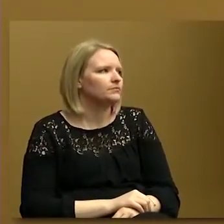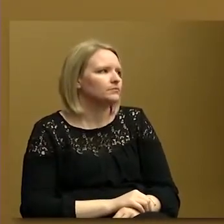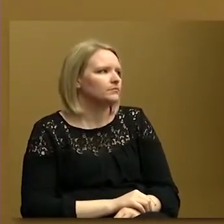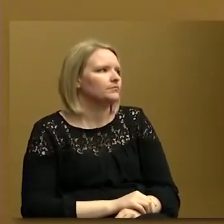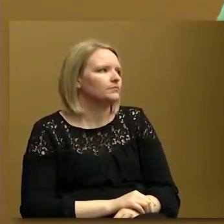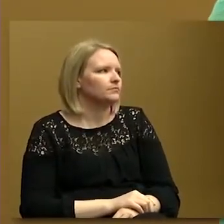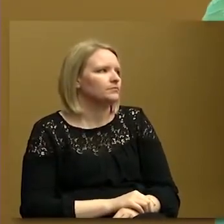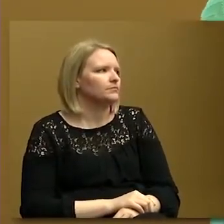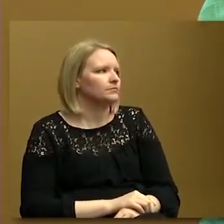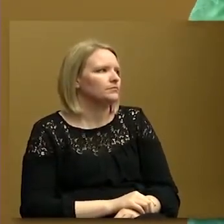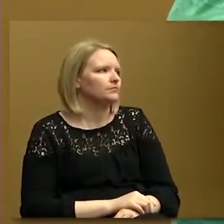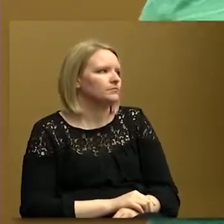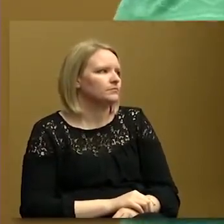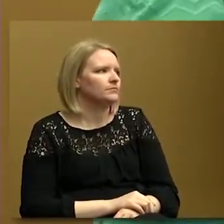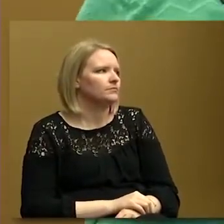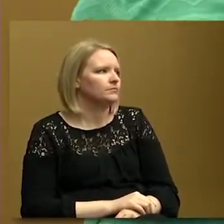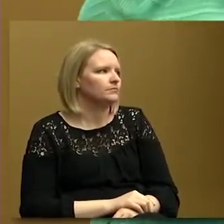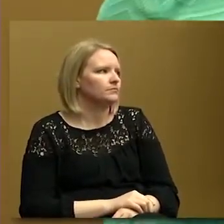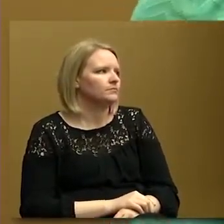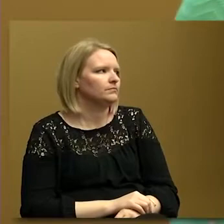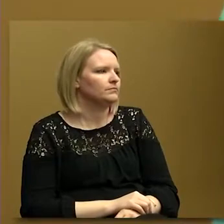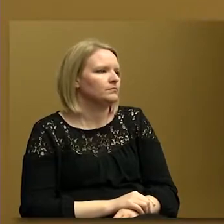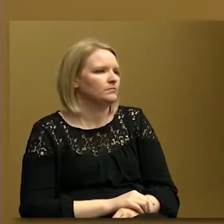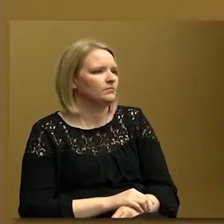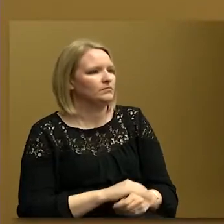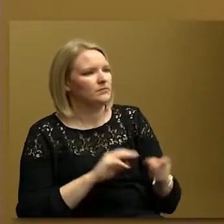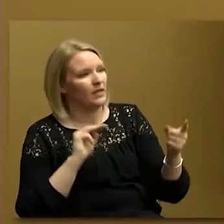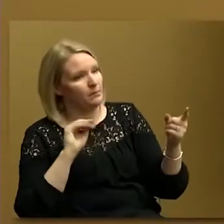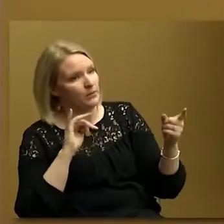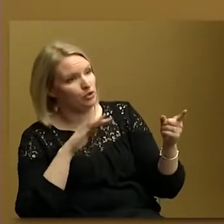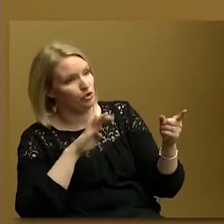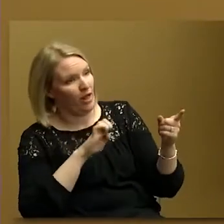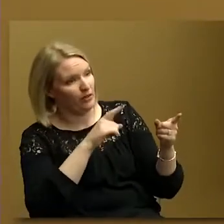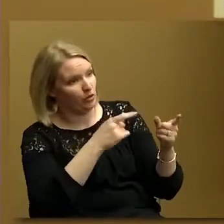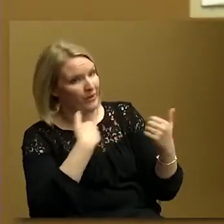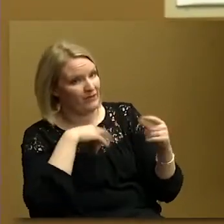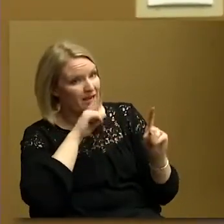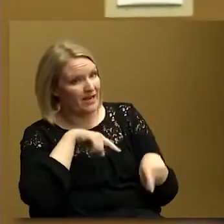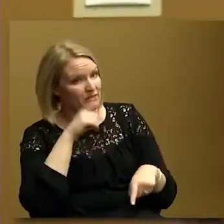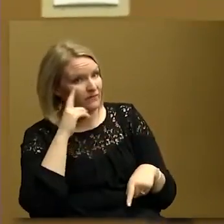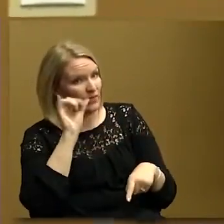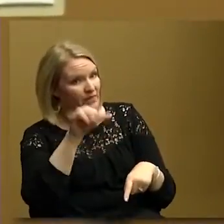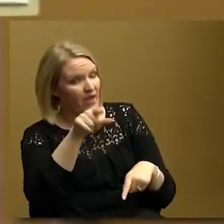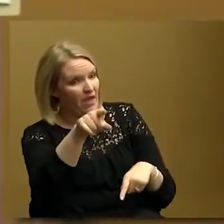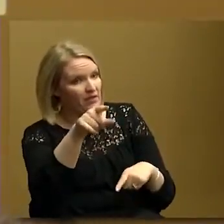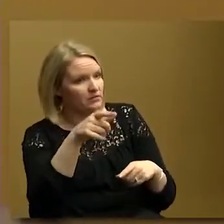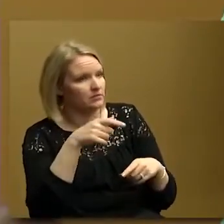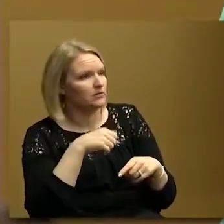know that you would necessarily, I don't know. Michelle, do you have an answer for that?